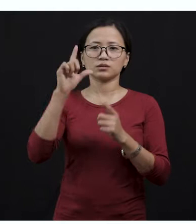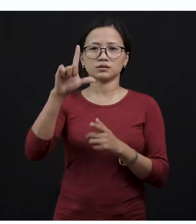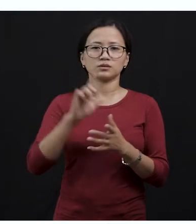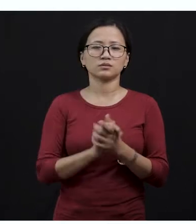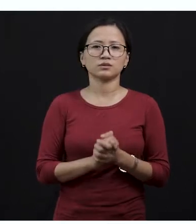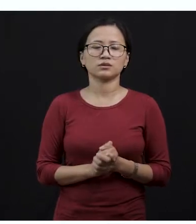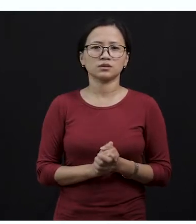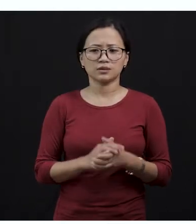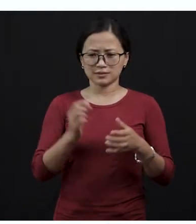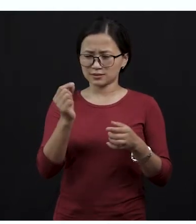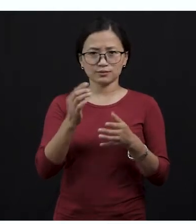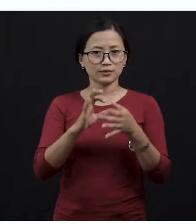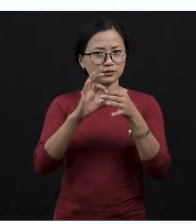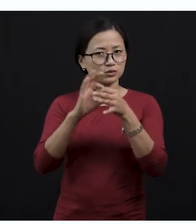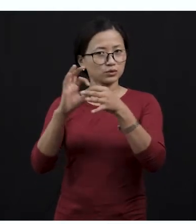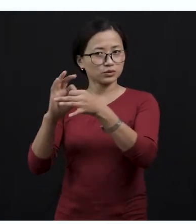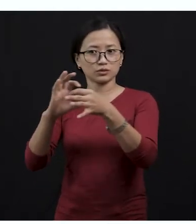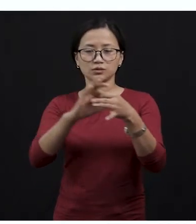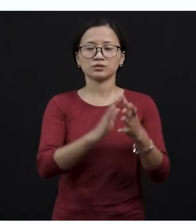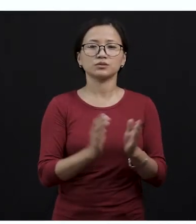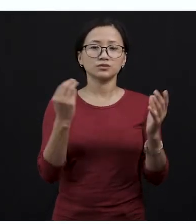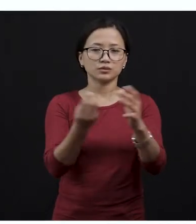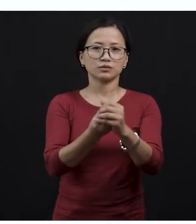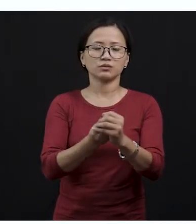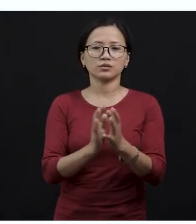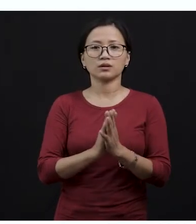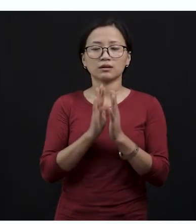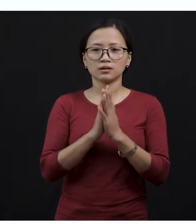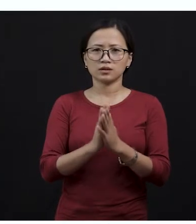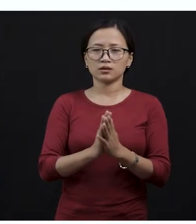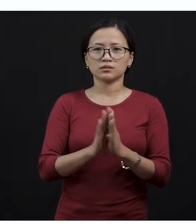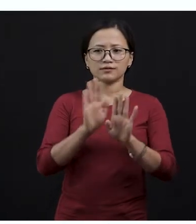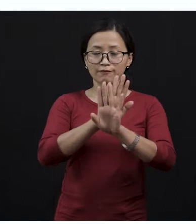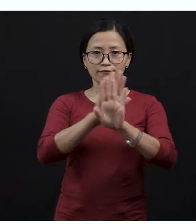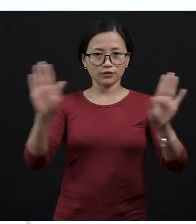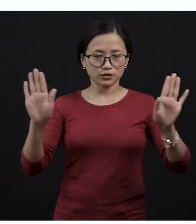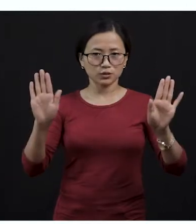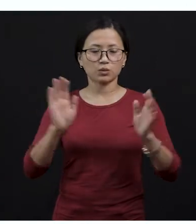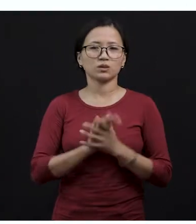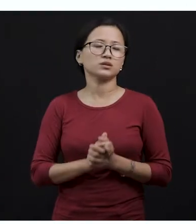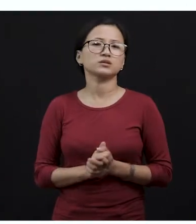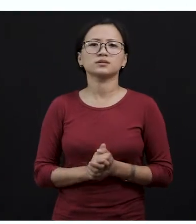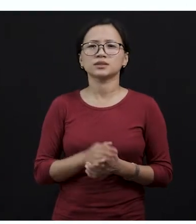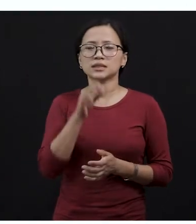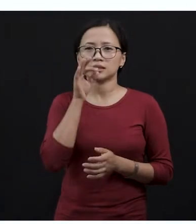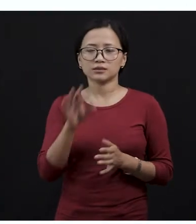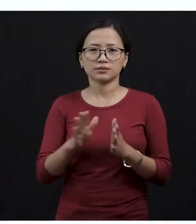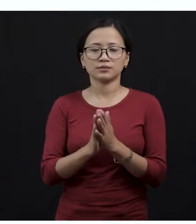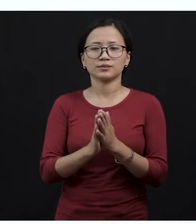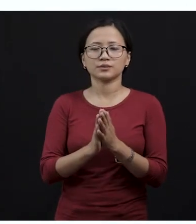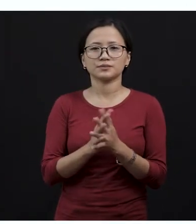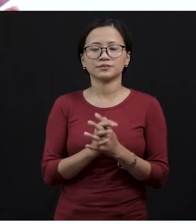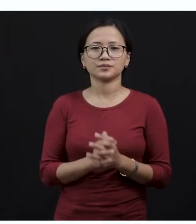bricks, they join together to form walls and give you a complex house. The simple structure, the